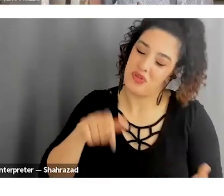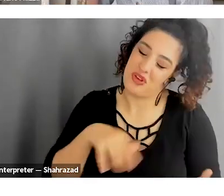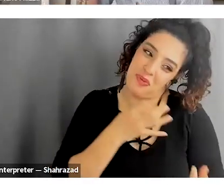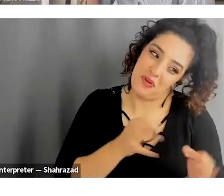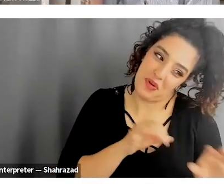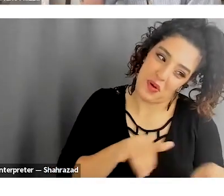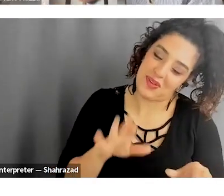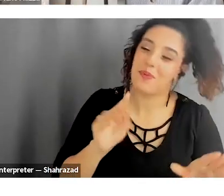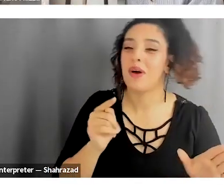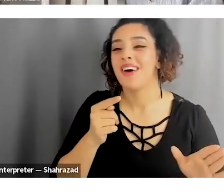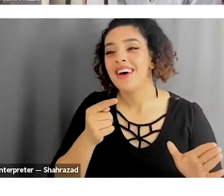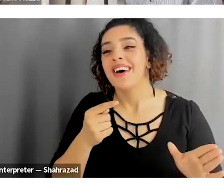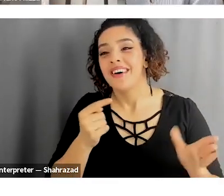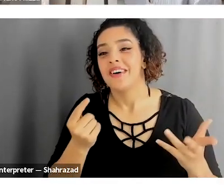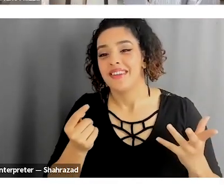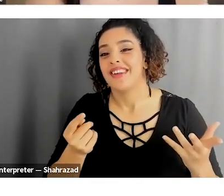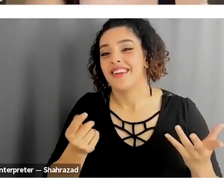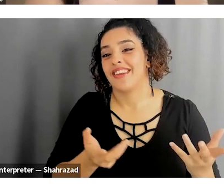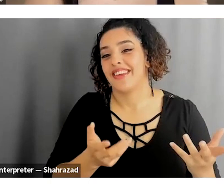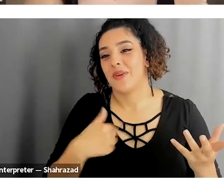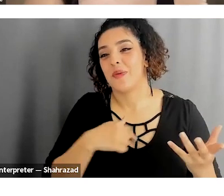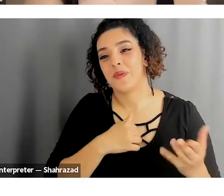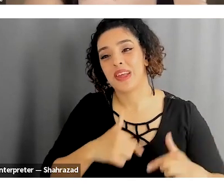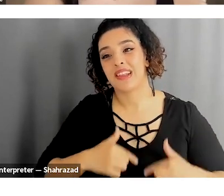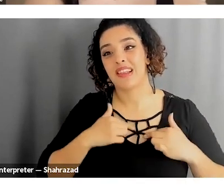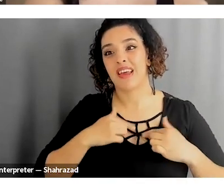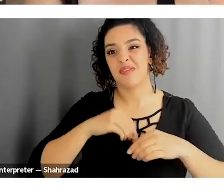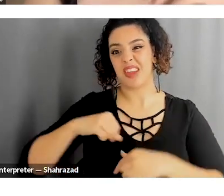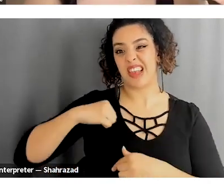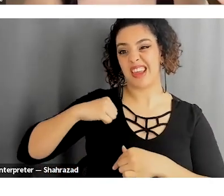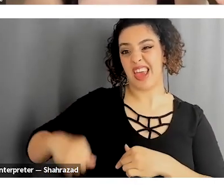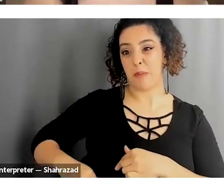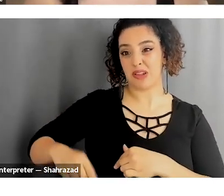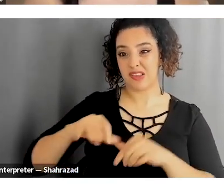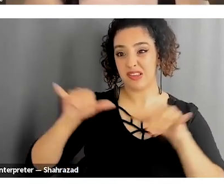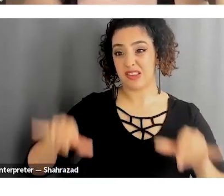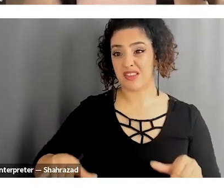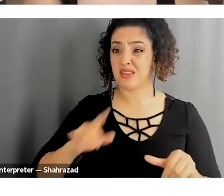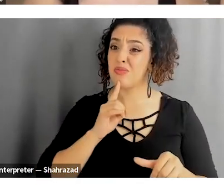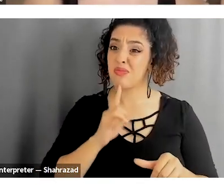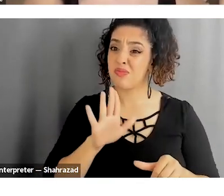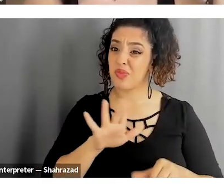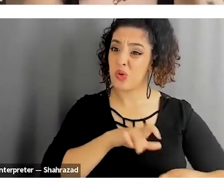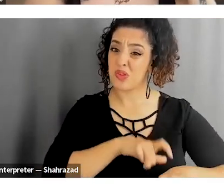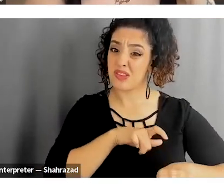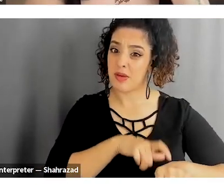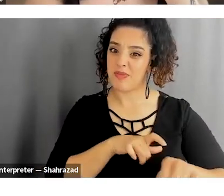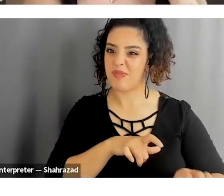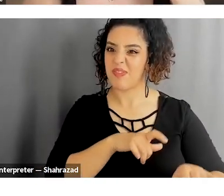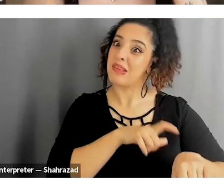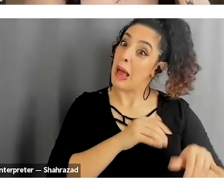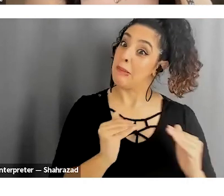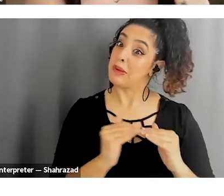But sadly, we live within a capitalistic system where, your time, like we say, time is money, right?